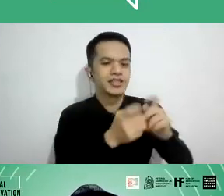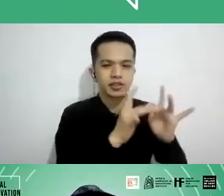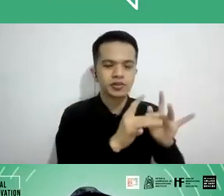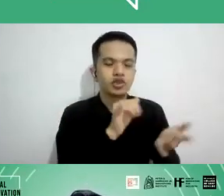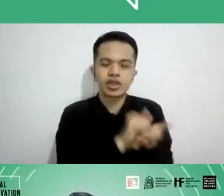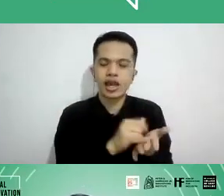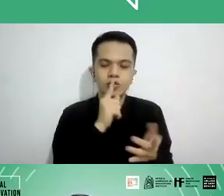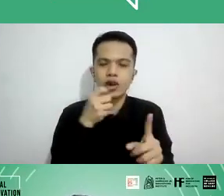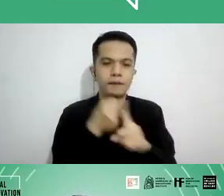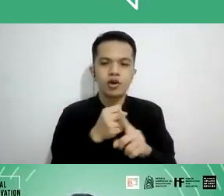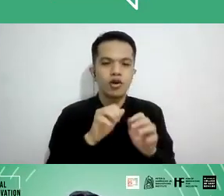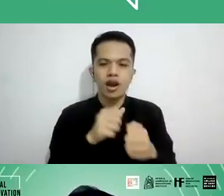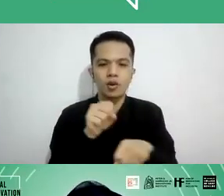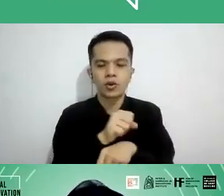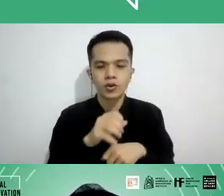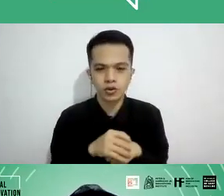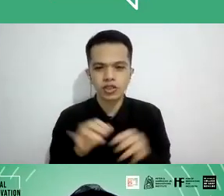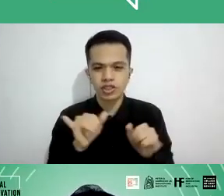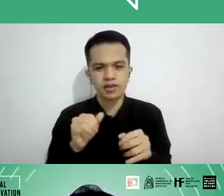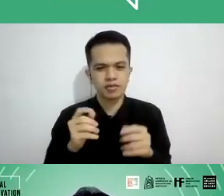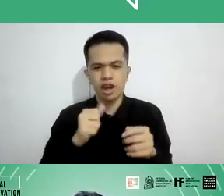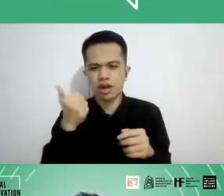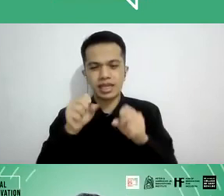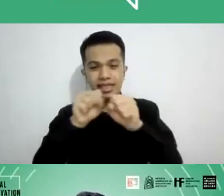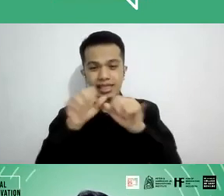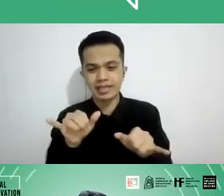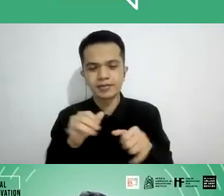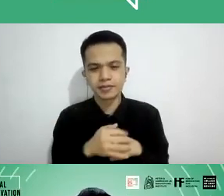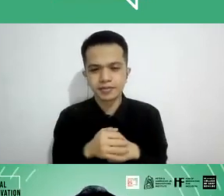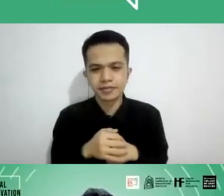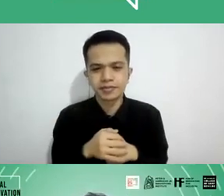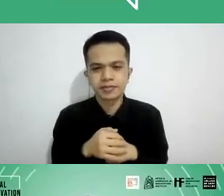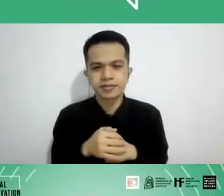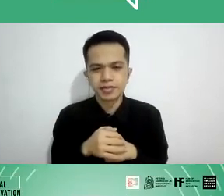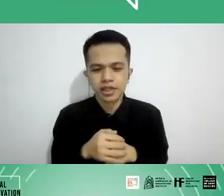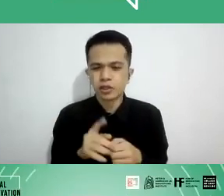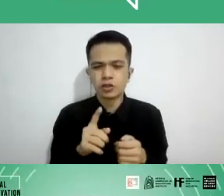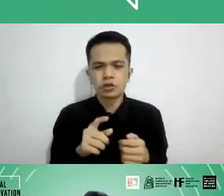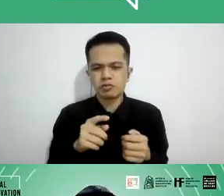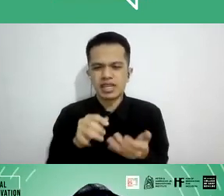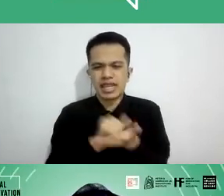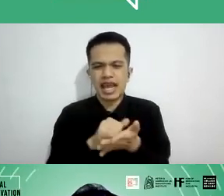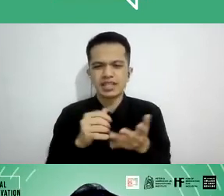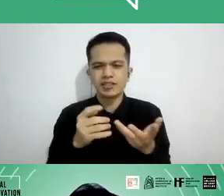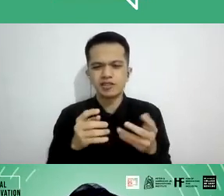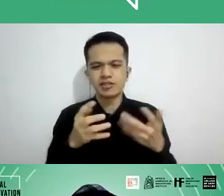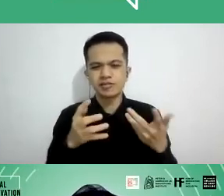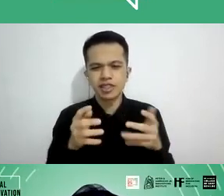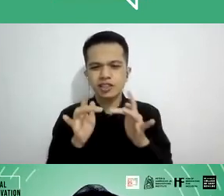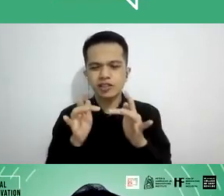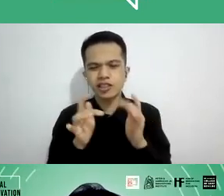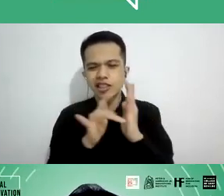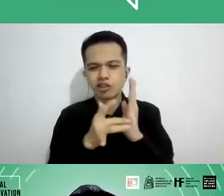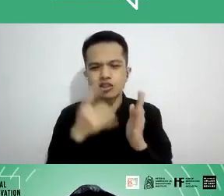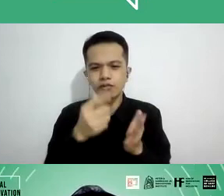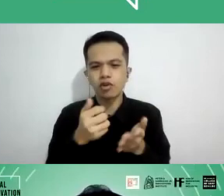works. And the final one, which is assistance, because these technologies drive on the ability to assist people